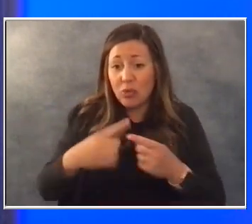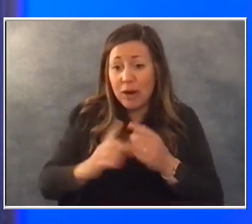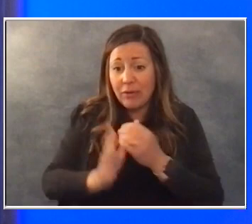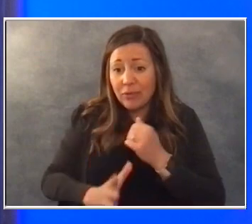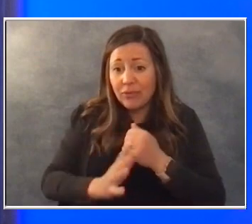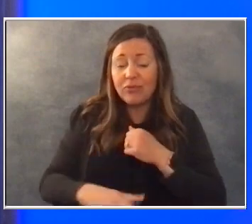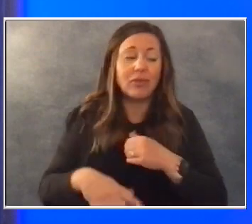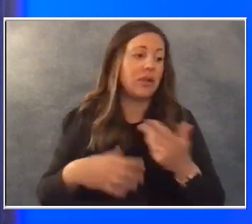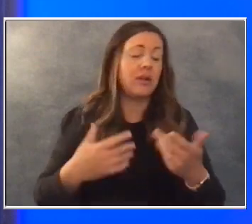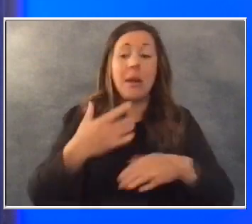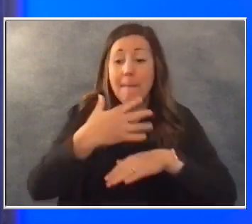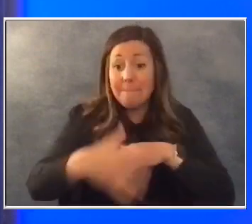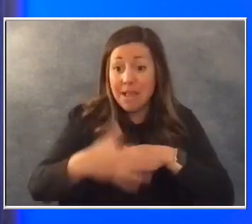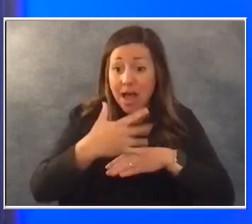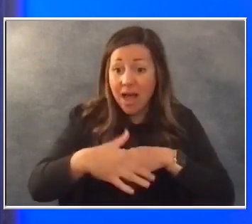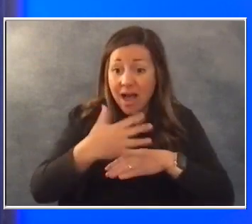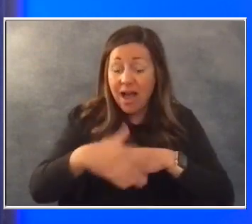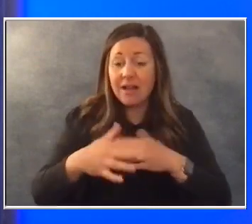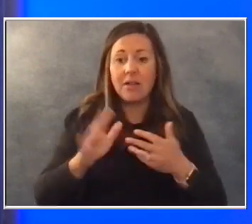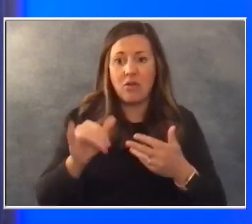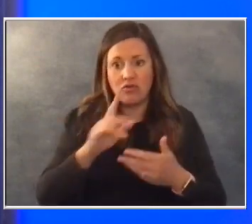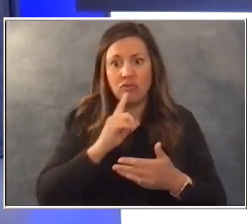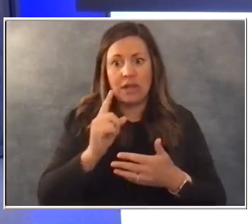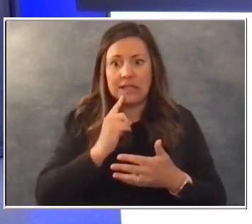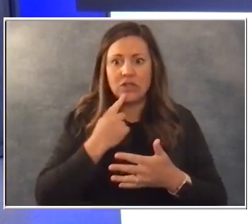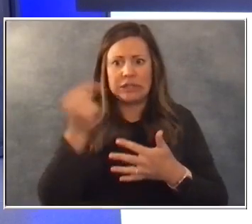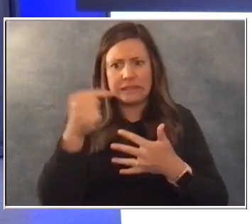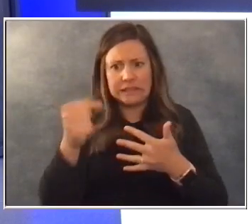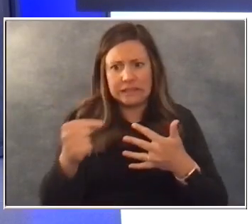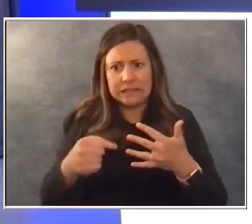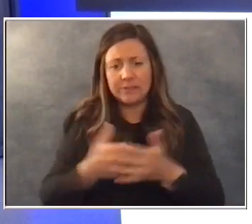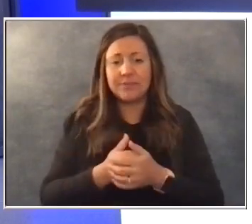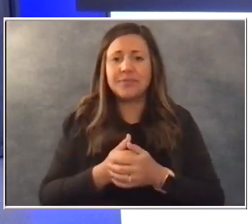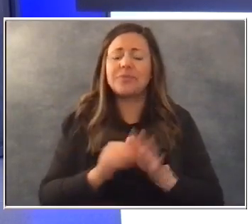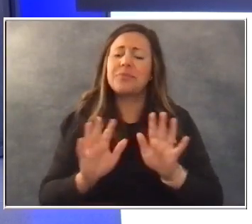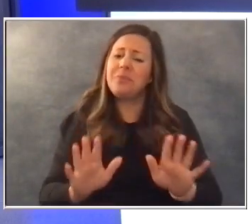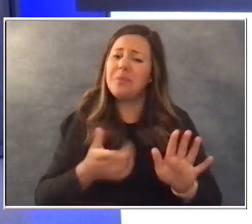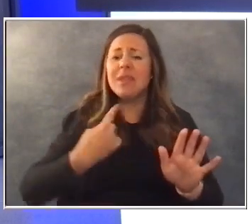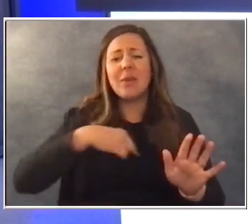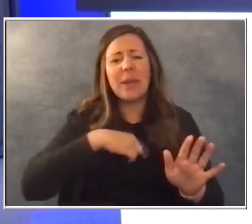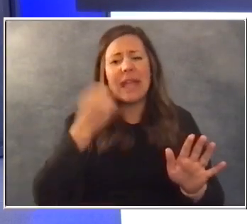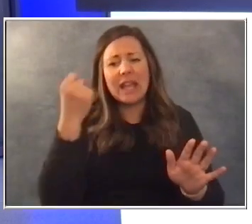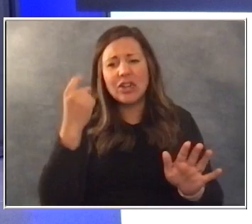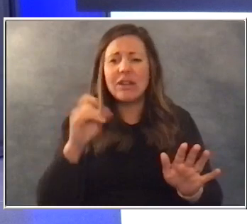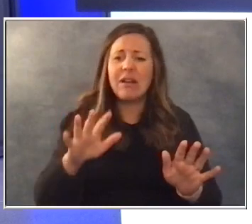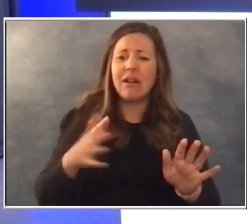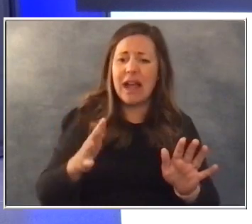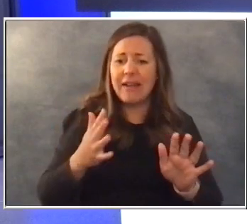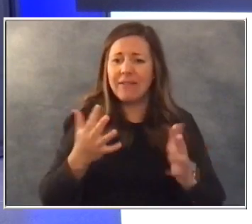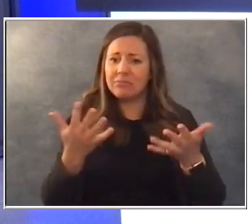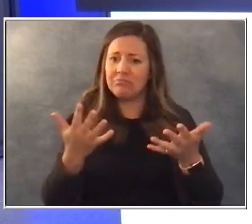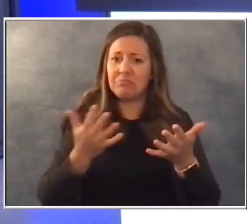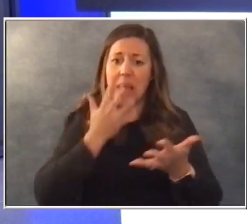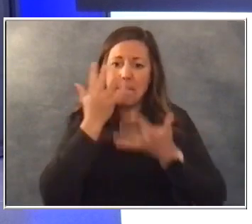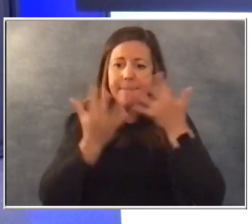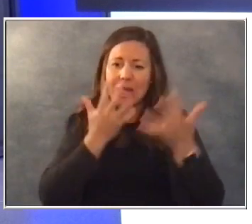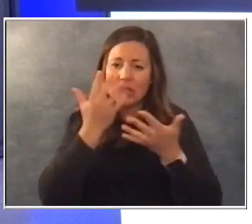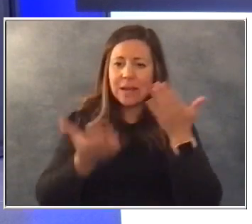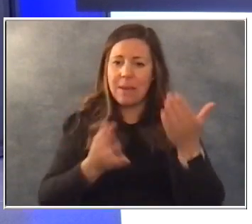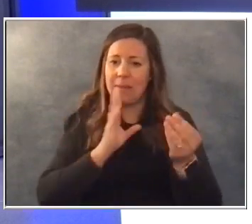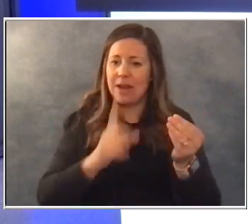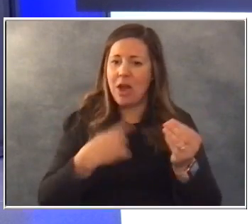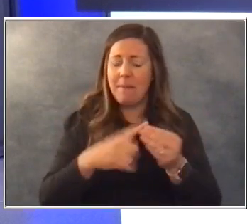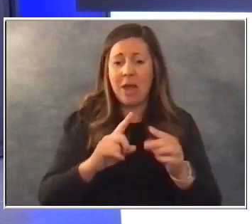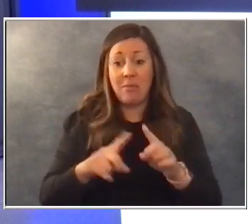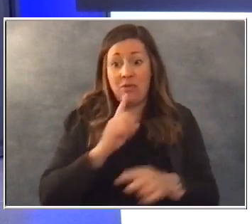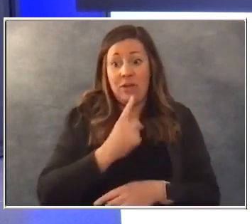I mean, those are red flags to look for. And we know people, it's kind of an embarrassing conversation to have, but we talk about it very openly